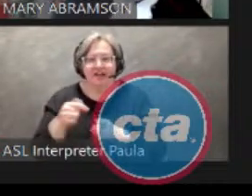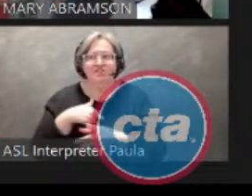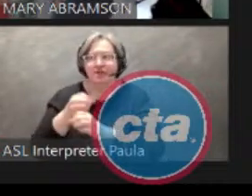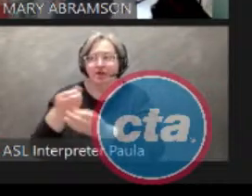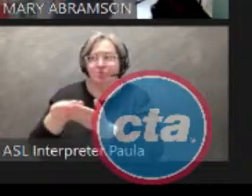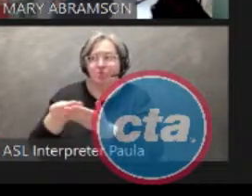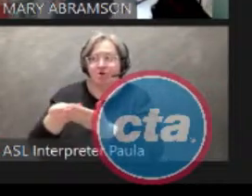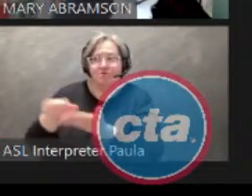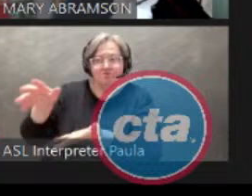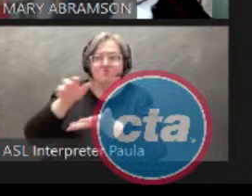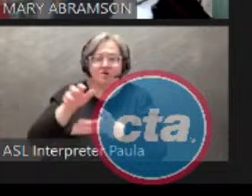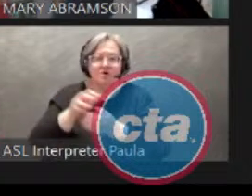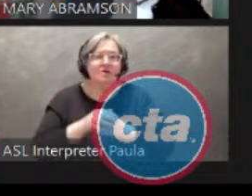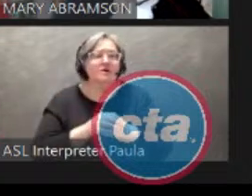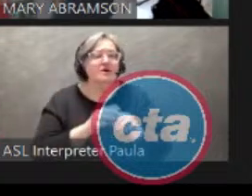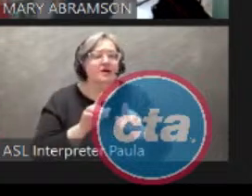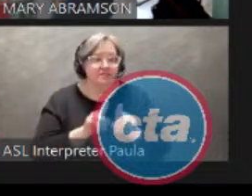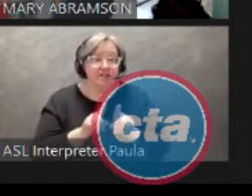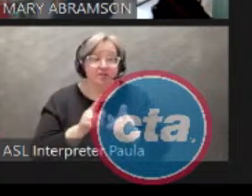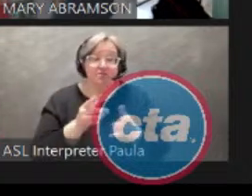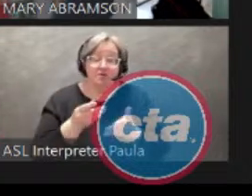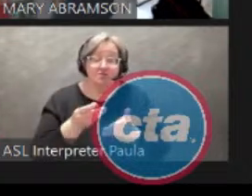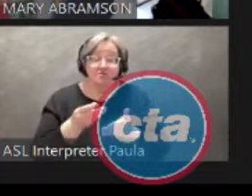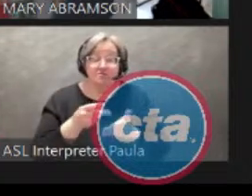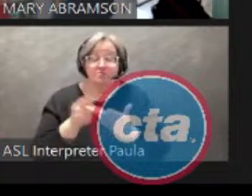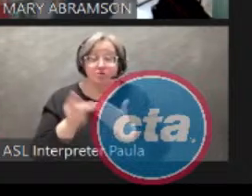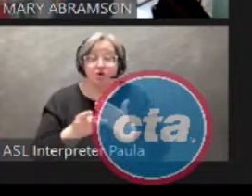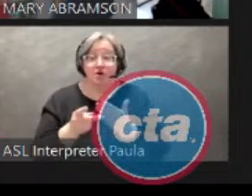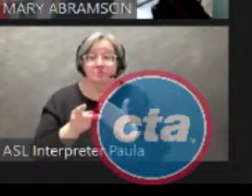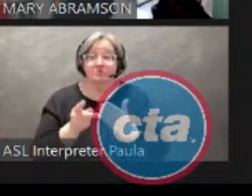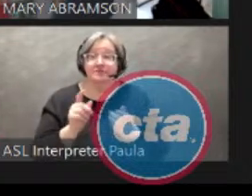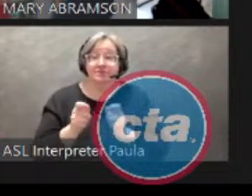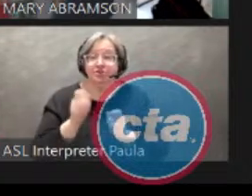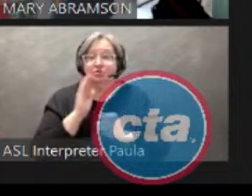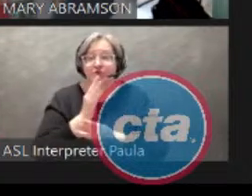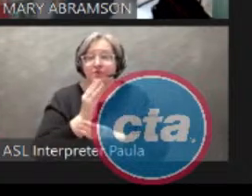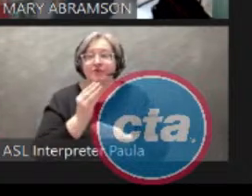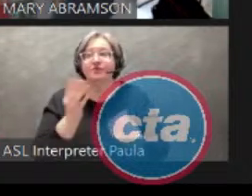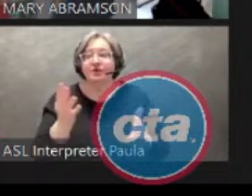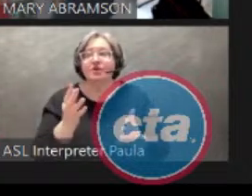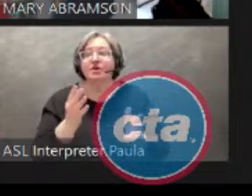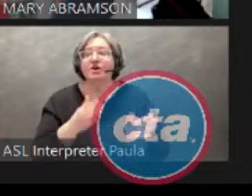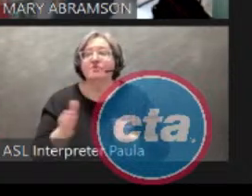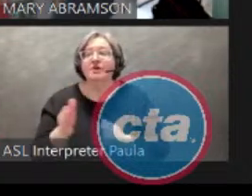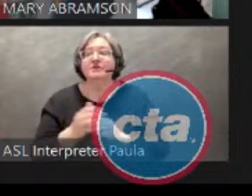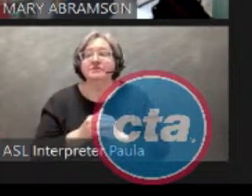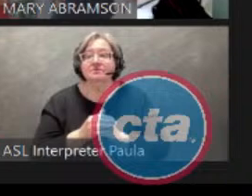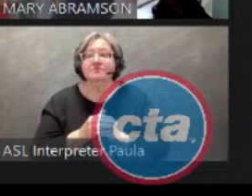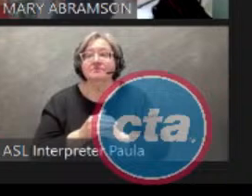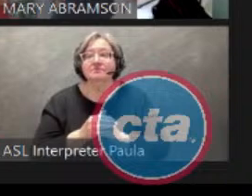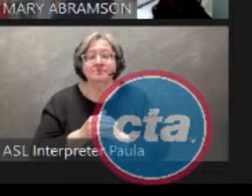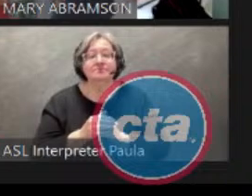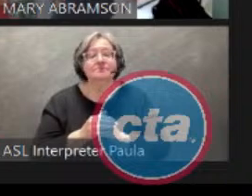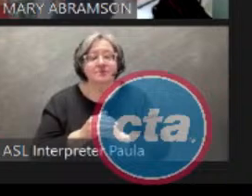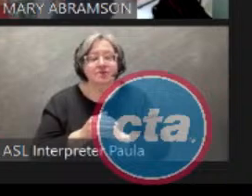available. As the program is updated, we do update the plan on CTA's website. The link here